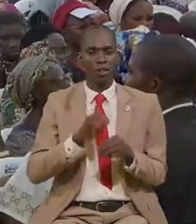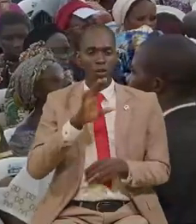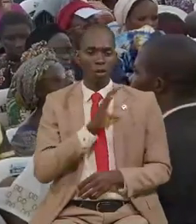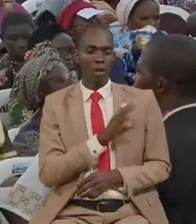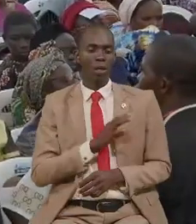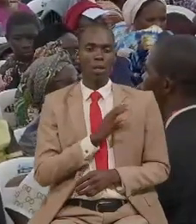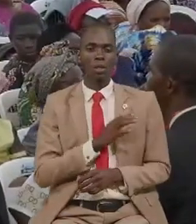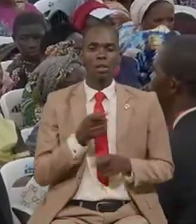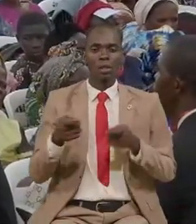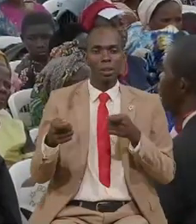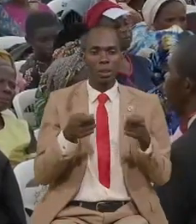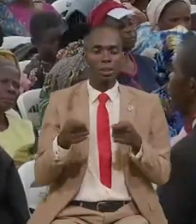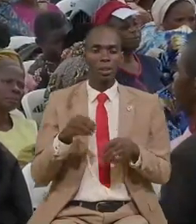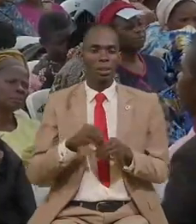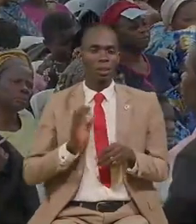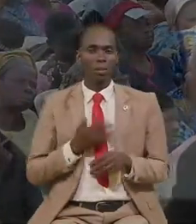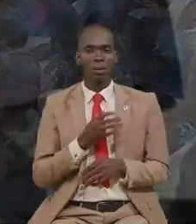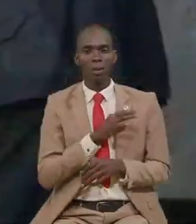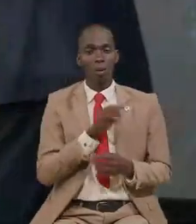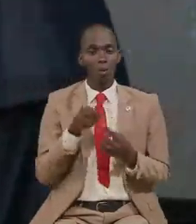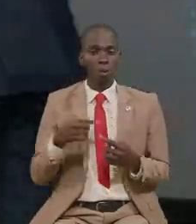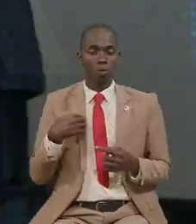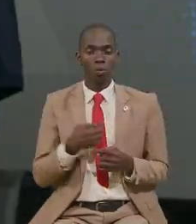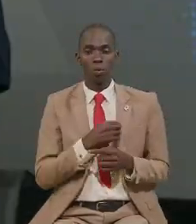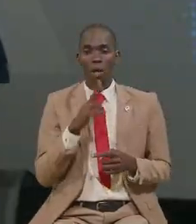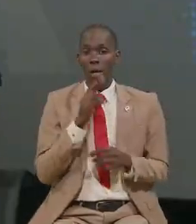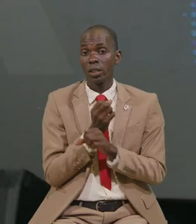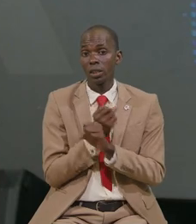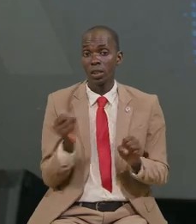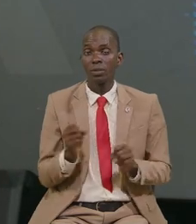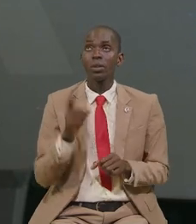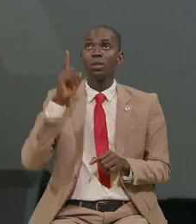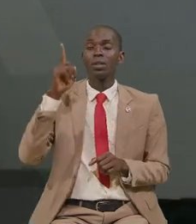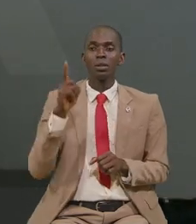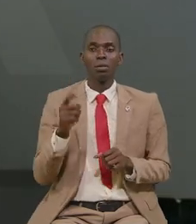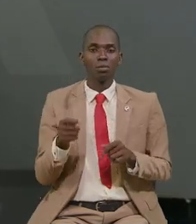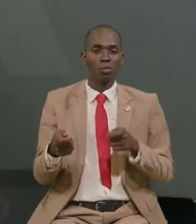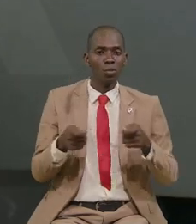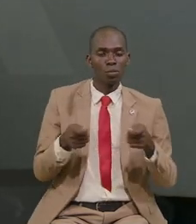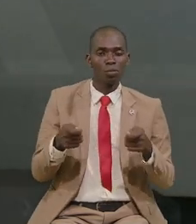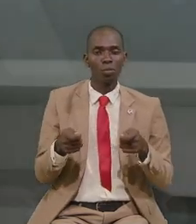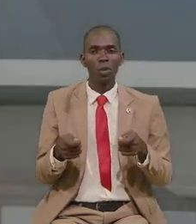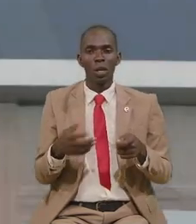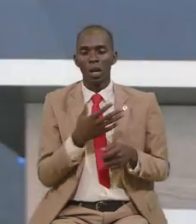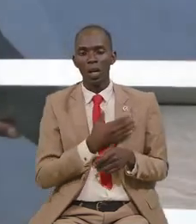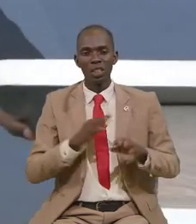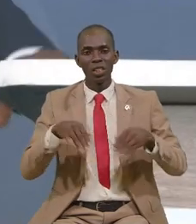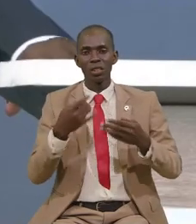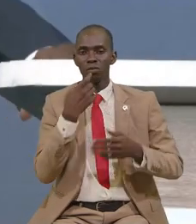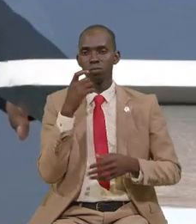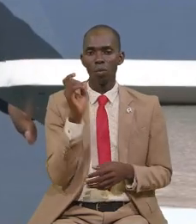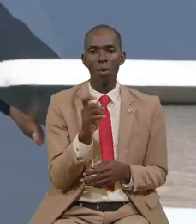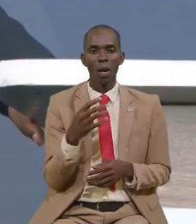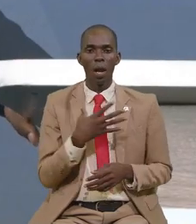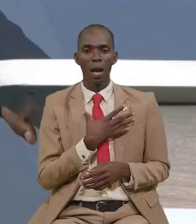reigns in our character when we're born again. And he rules and he gives command. And we're led